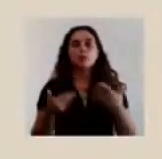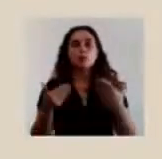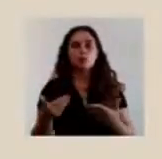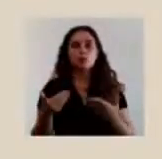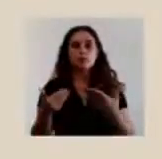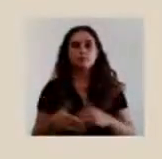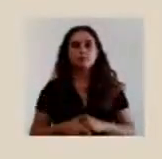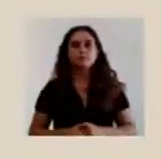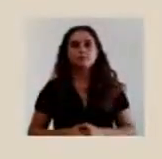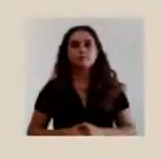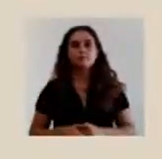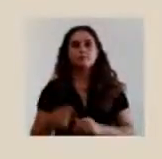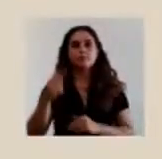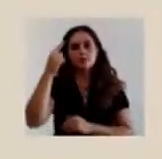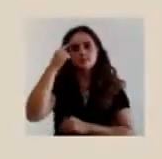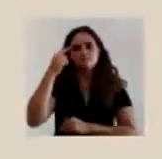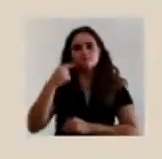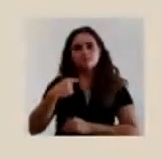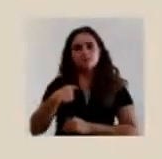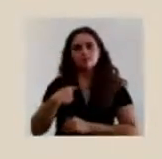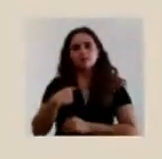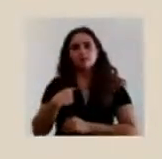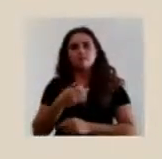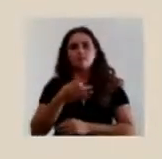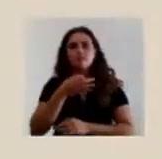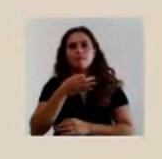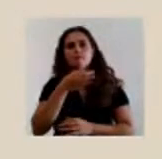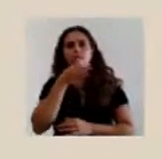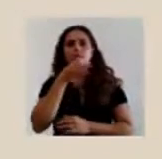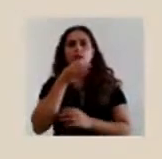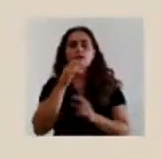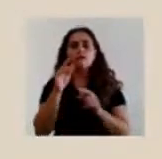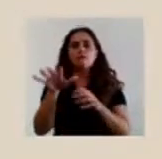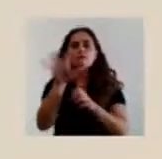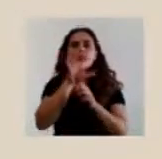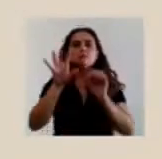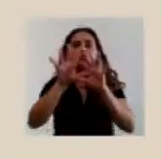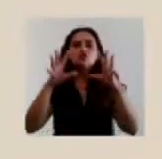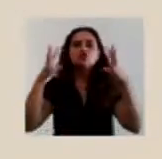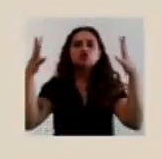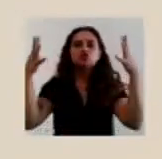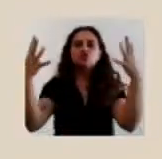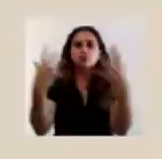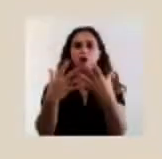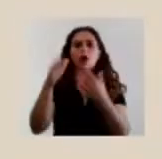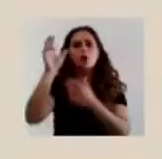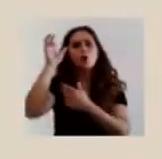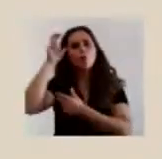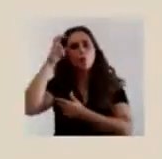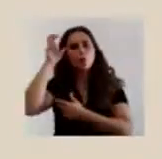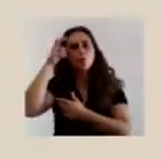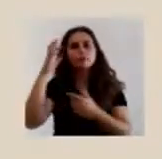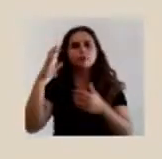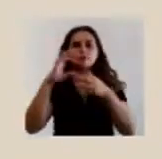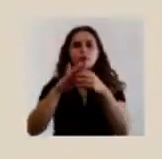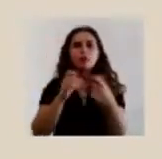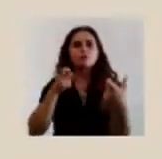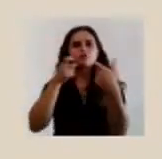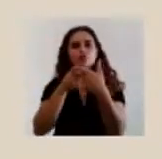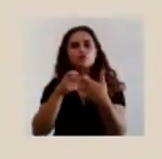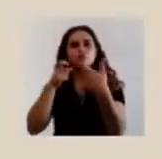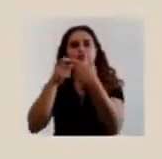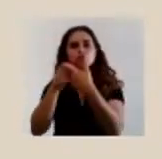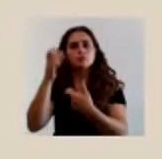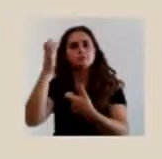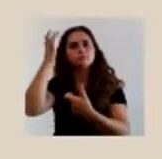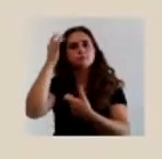Now, I know I have touched on superficially on a lot of nuanced concepts found in sociology and